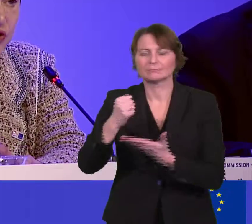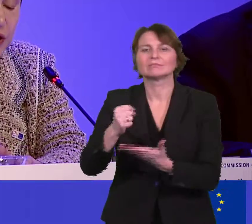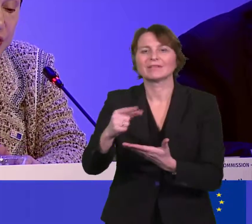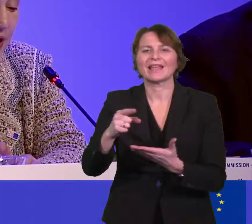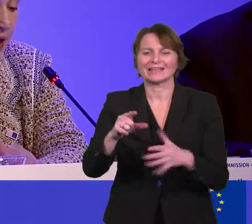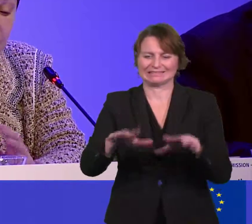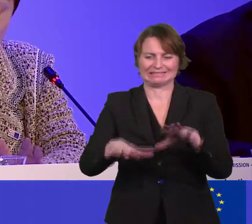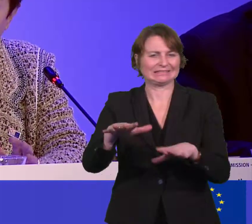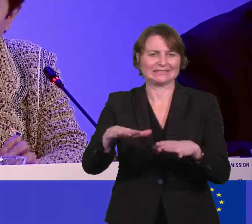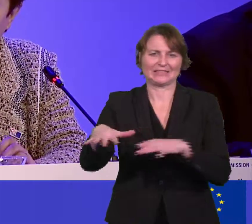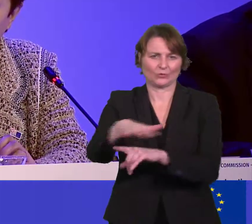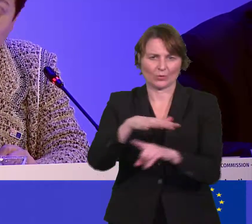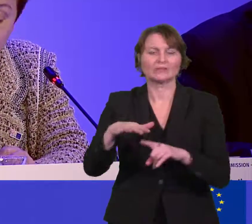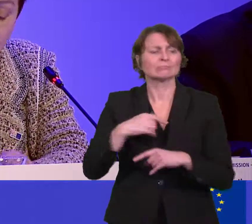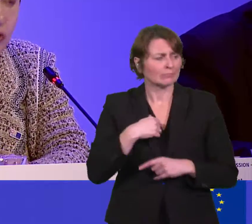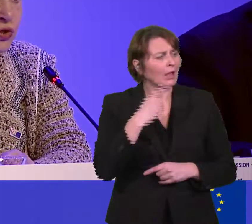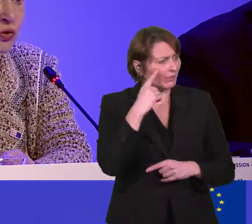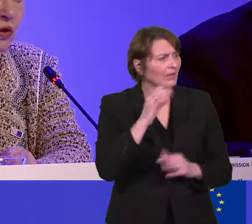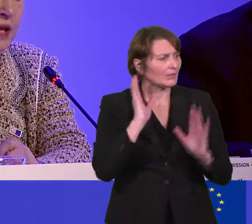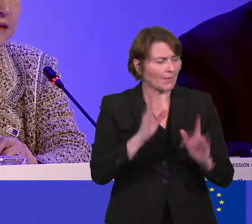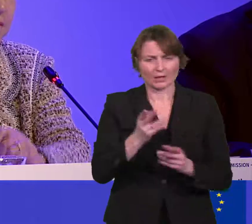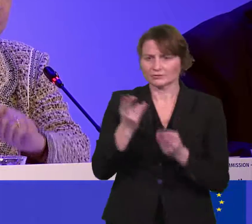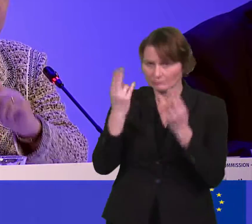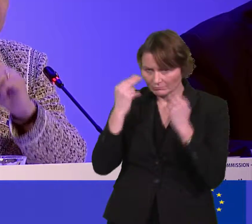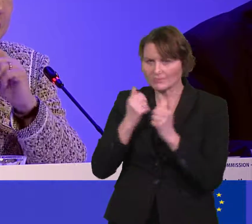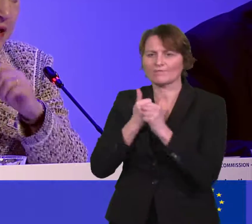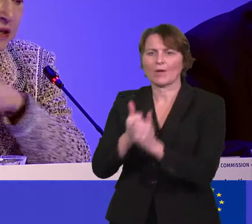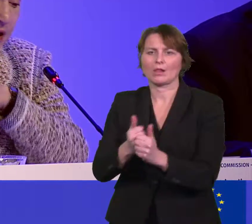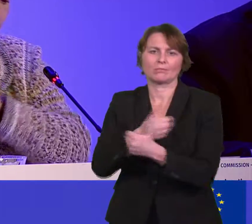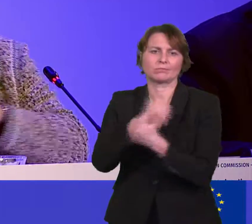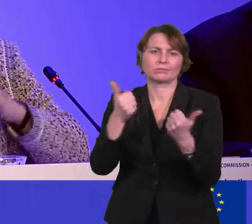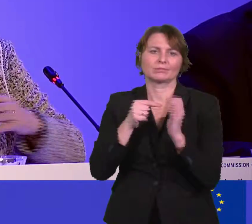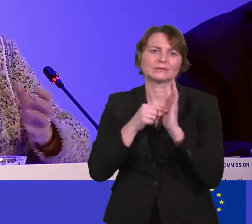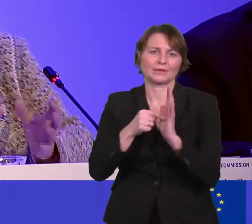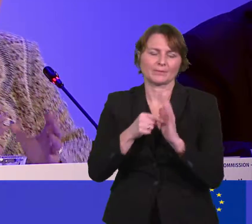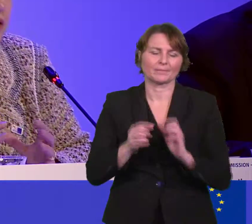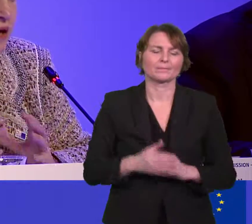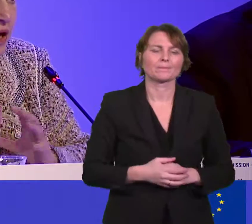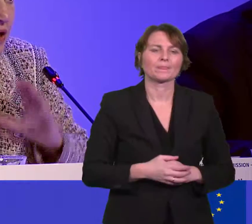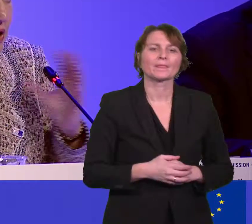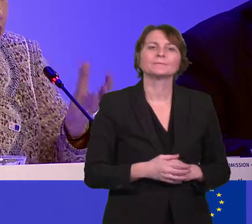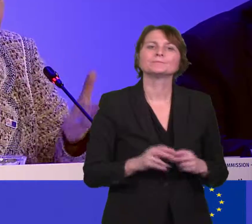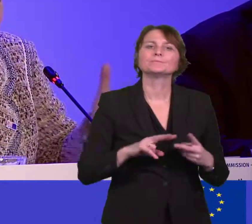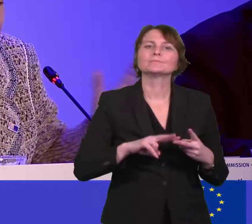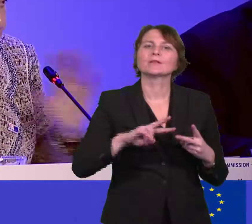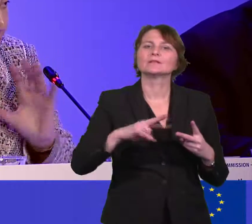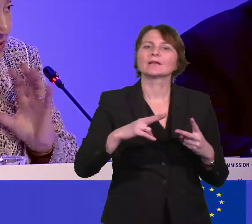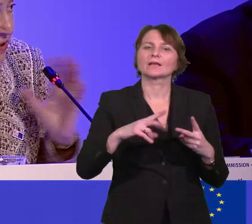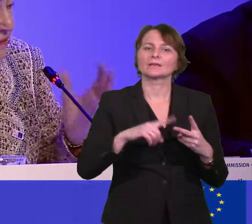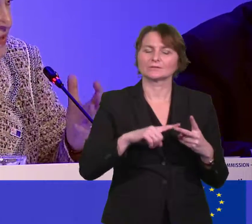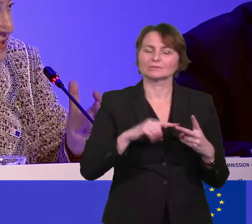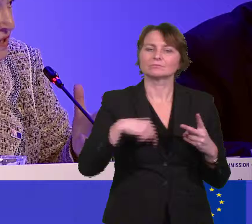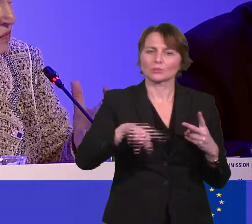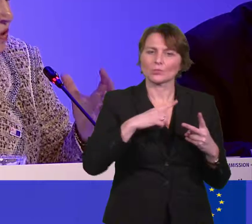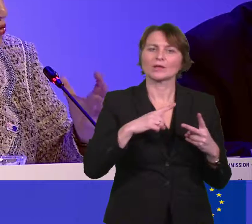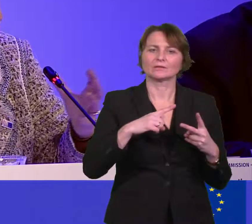of fragility, and I believe we all have to follow suit on that. Secondly, we are building a